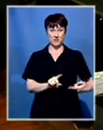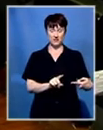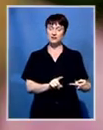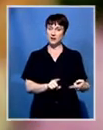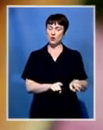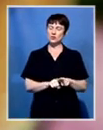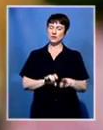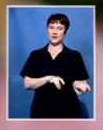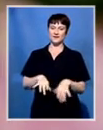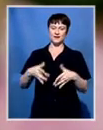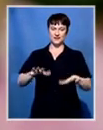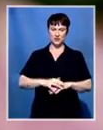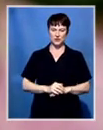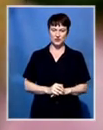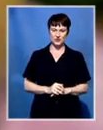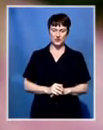them.